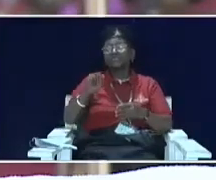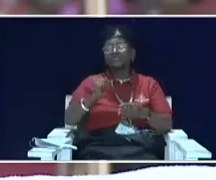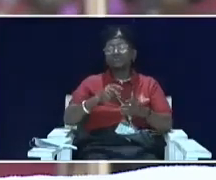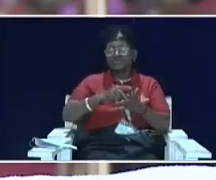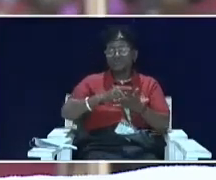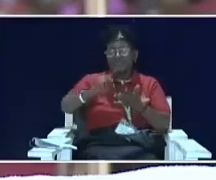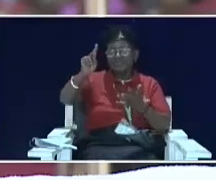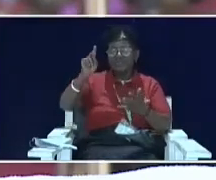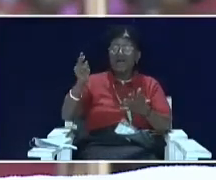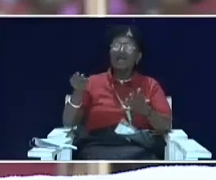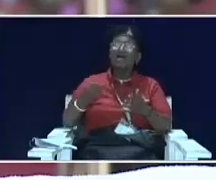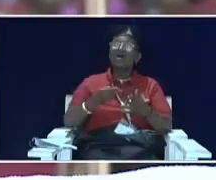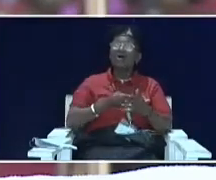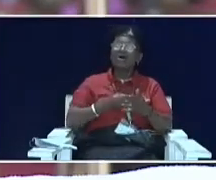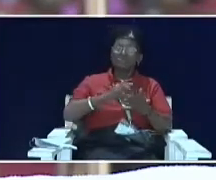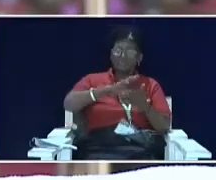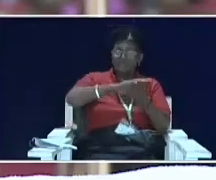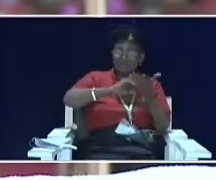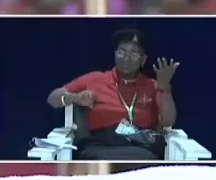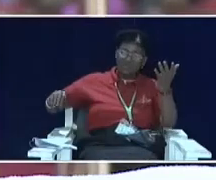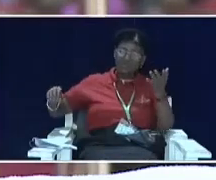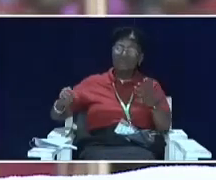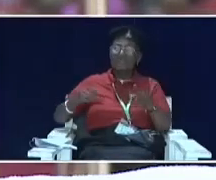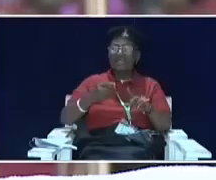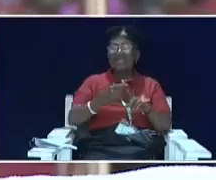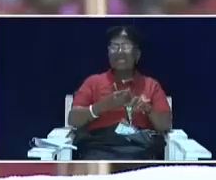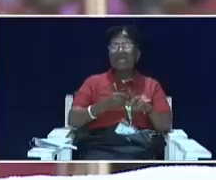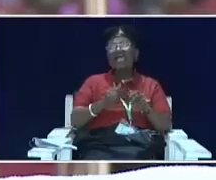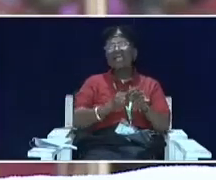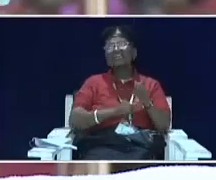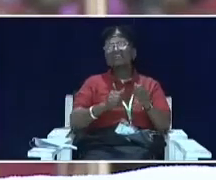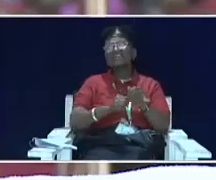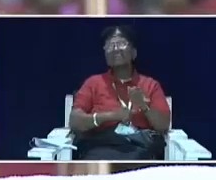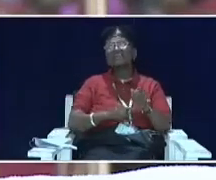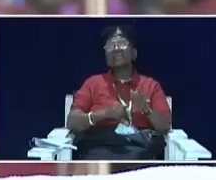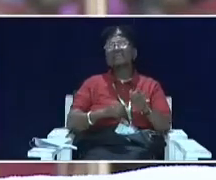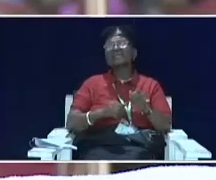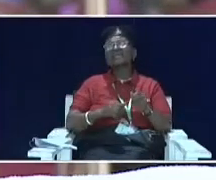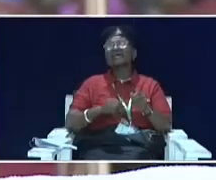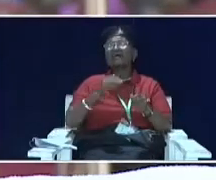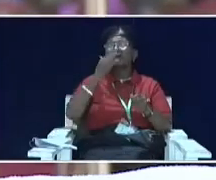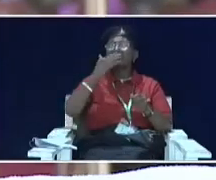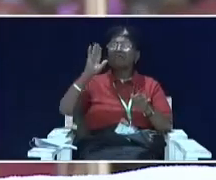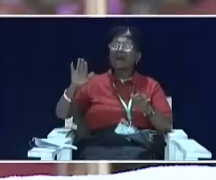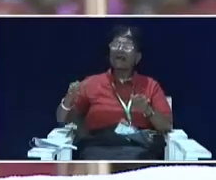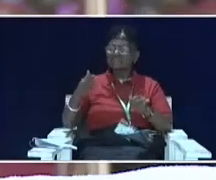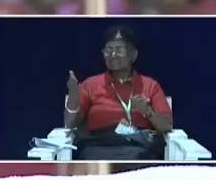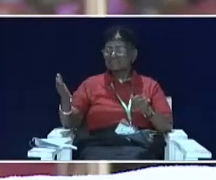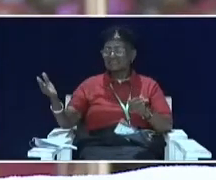impurities, remove every iniquity. When you read Isaiah chapter 6